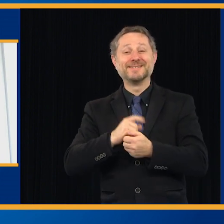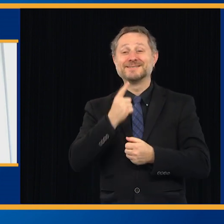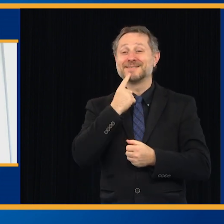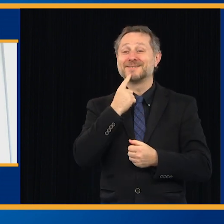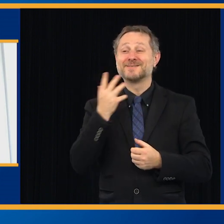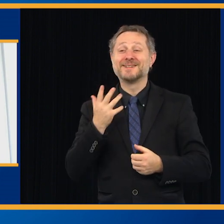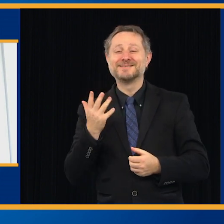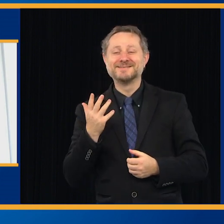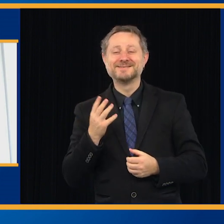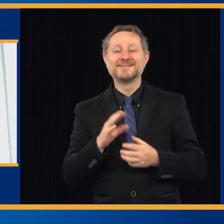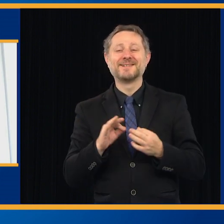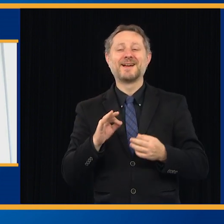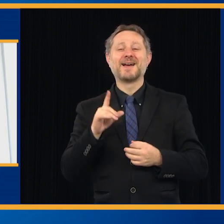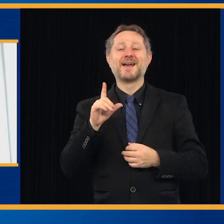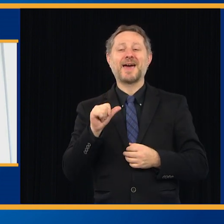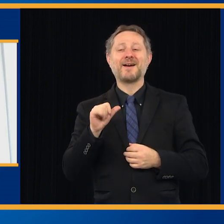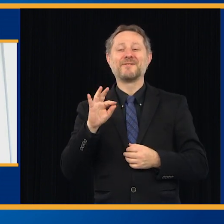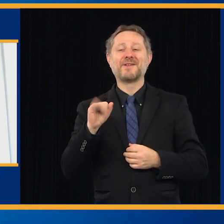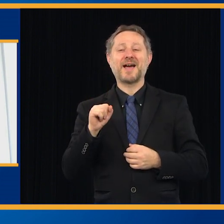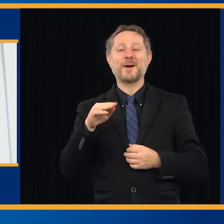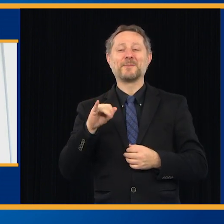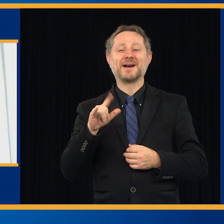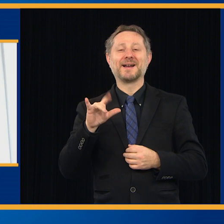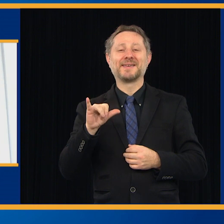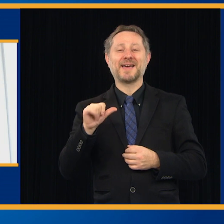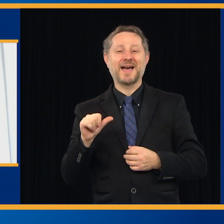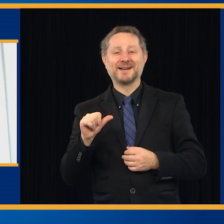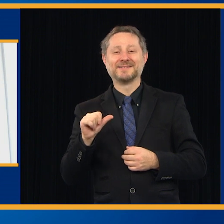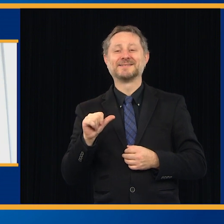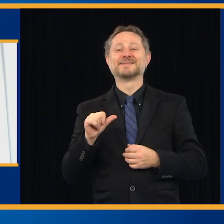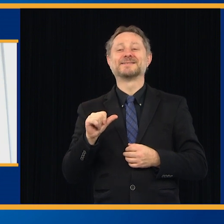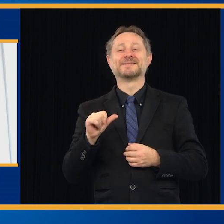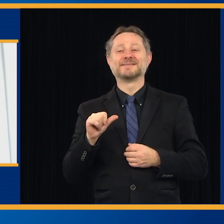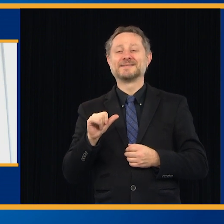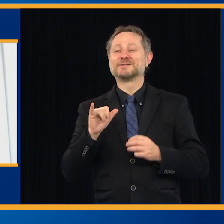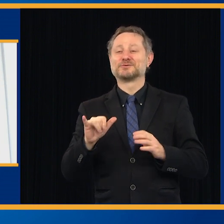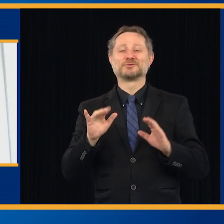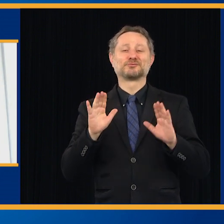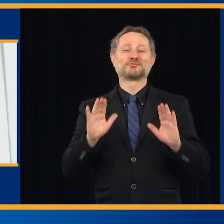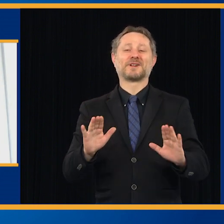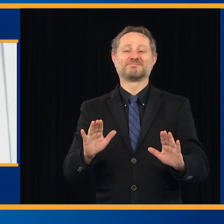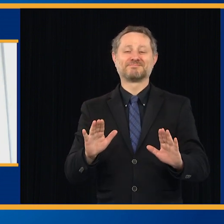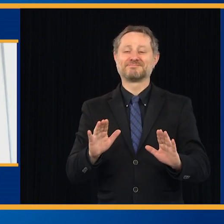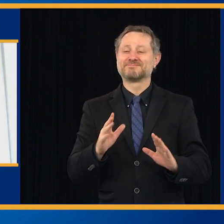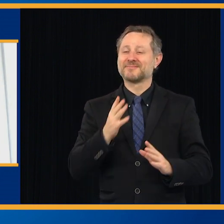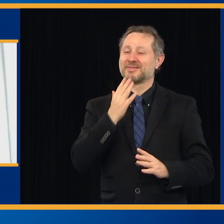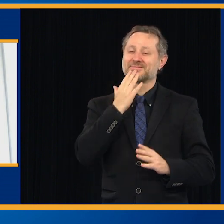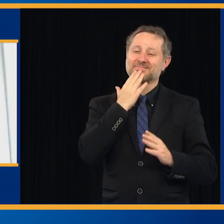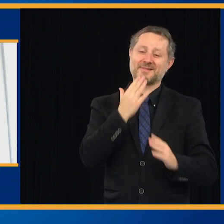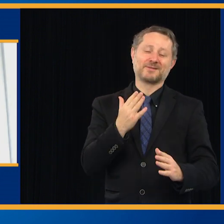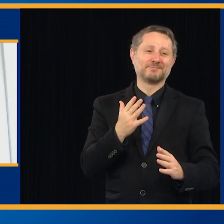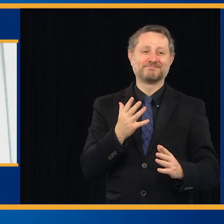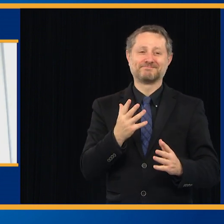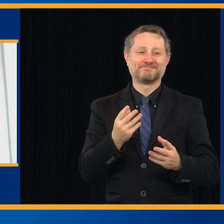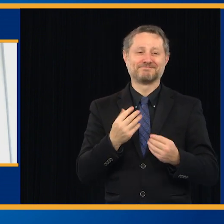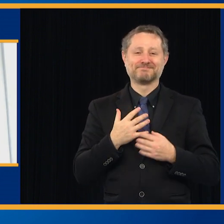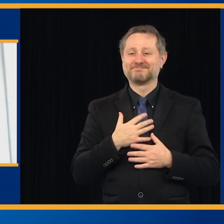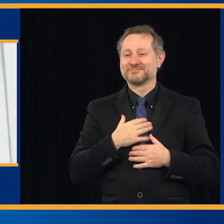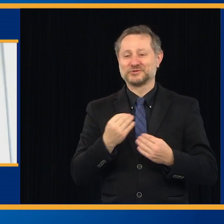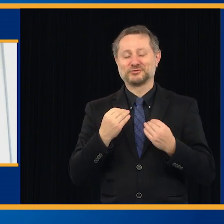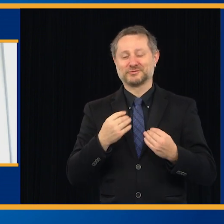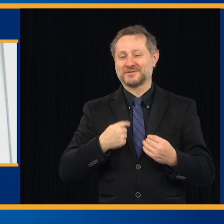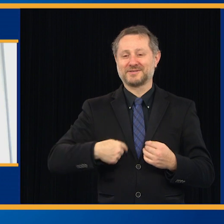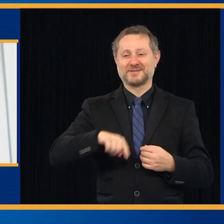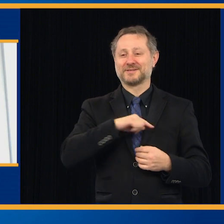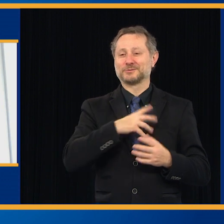La Familia. I think he really captured your spirit. Thank you so much for teaching us what the meaning